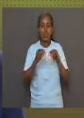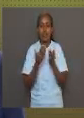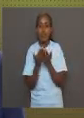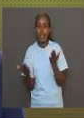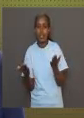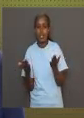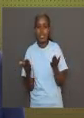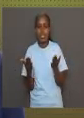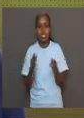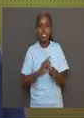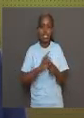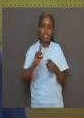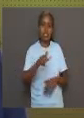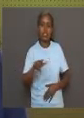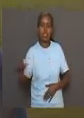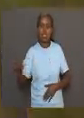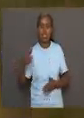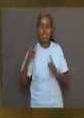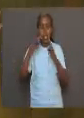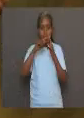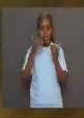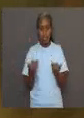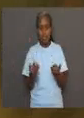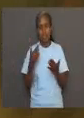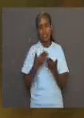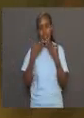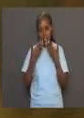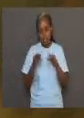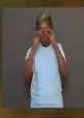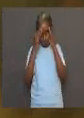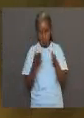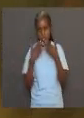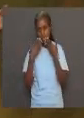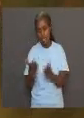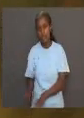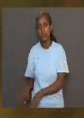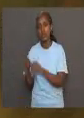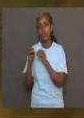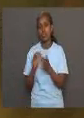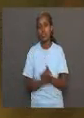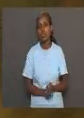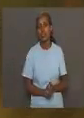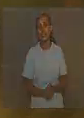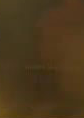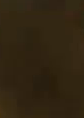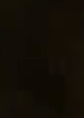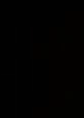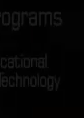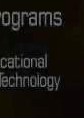of particles in straight lines. Until then, thank you, teacher. Thank you, students.